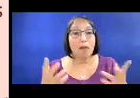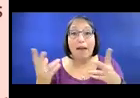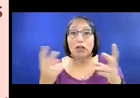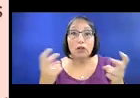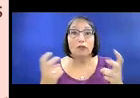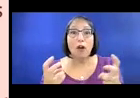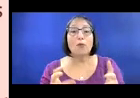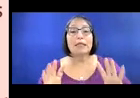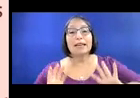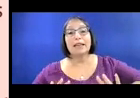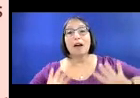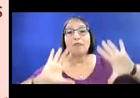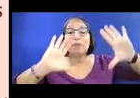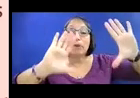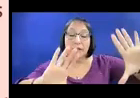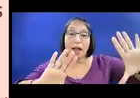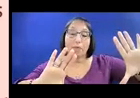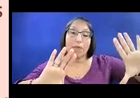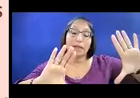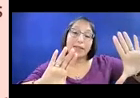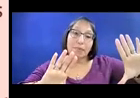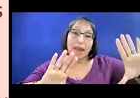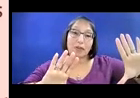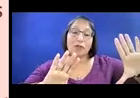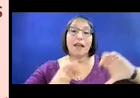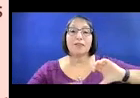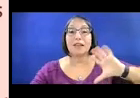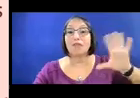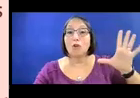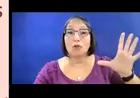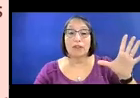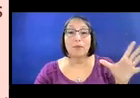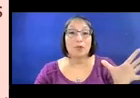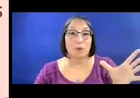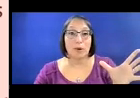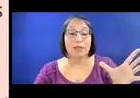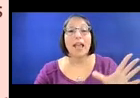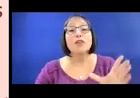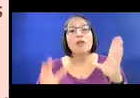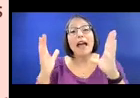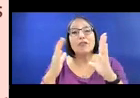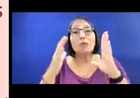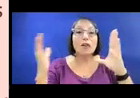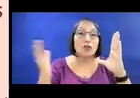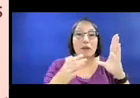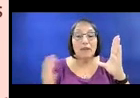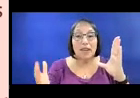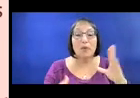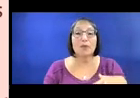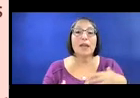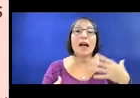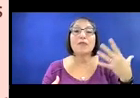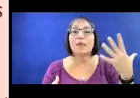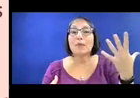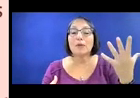So I'm having to look for all those links, and now I've built a lesson page that's deaf culture and language experience. So they have to watch so many videos,